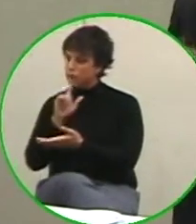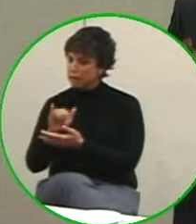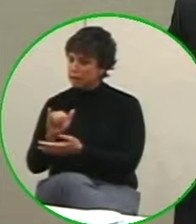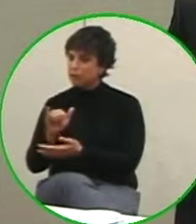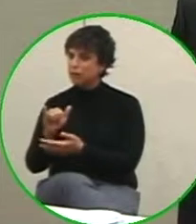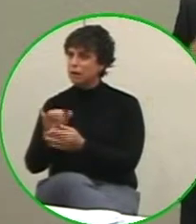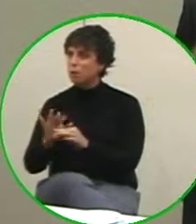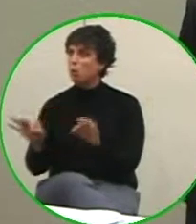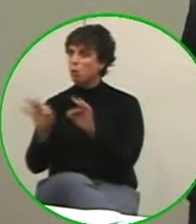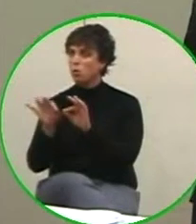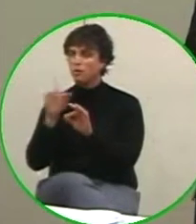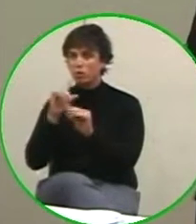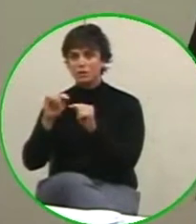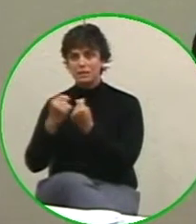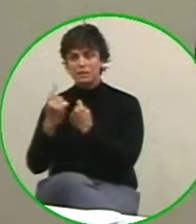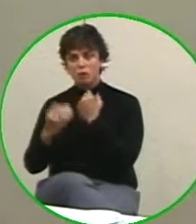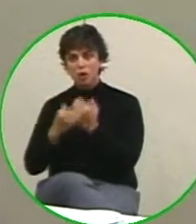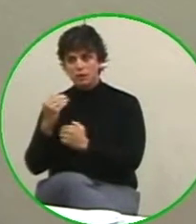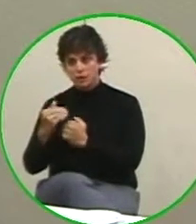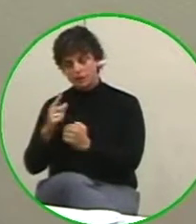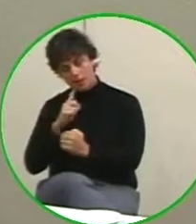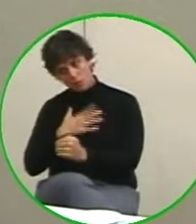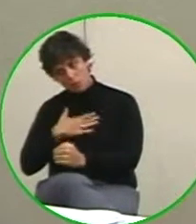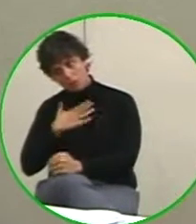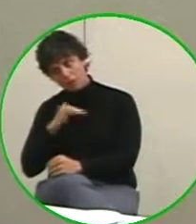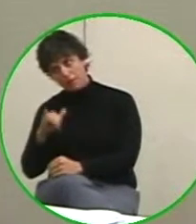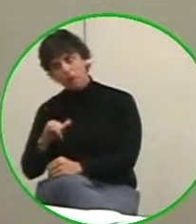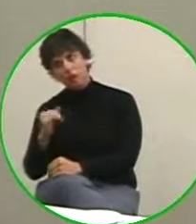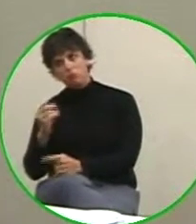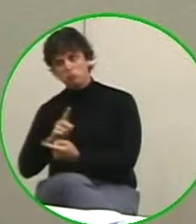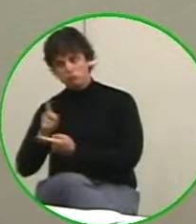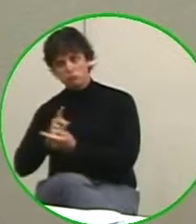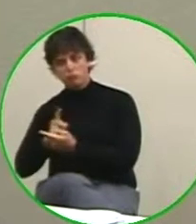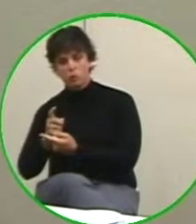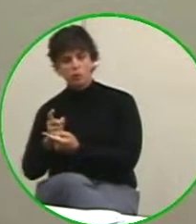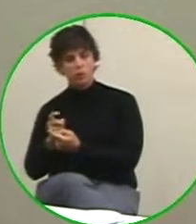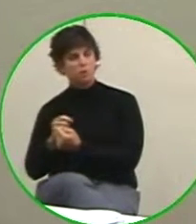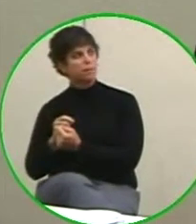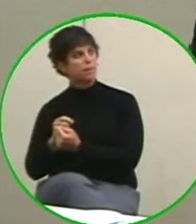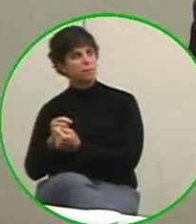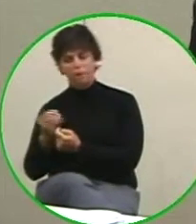really important to the team process, and I appreciate it.